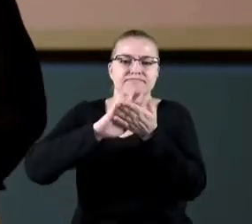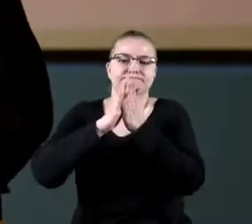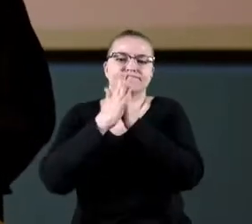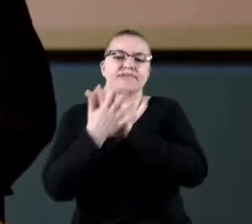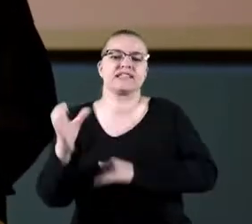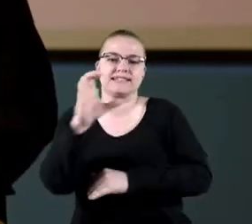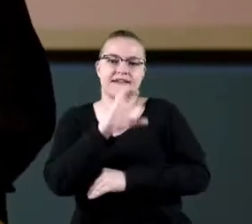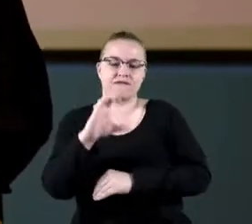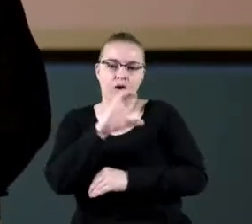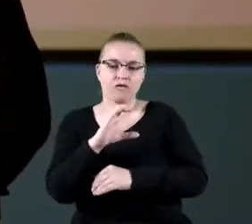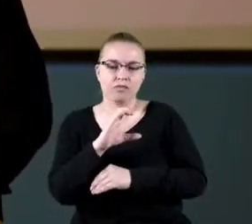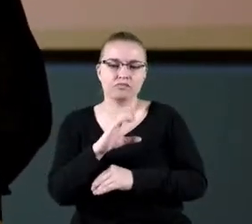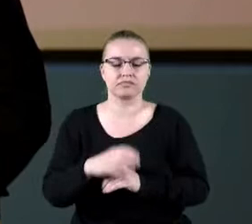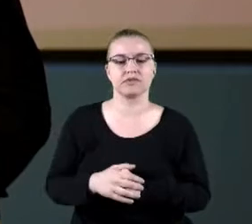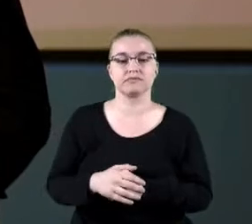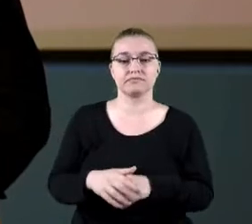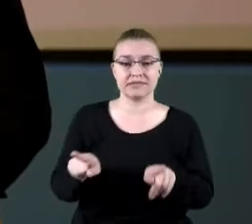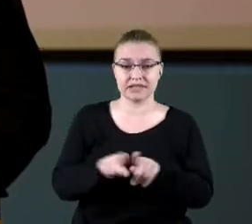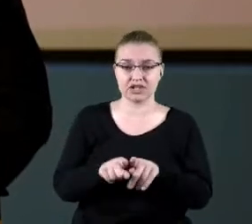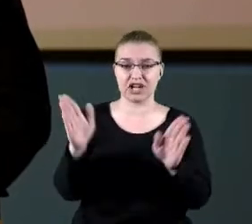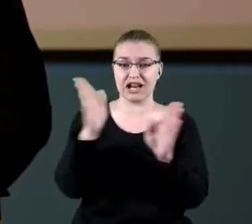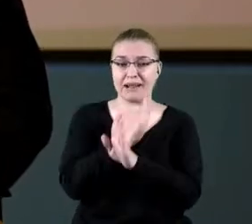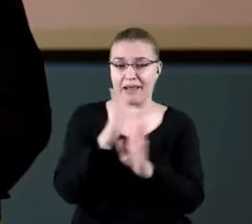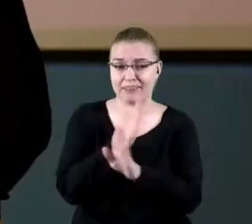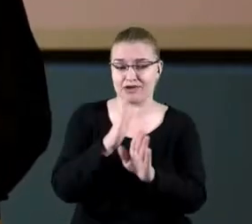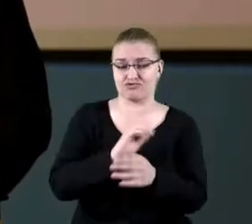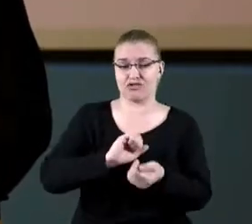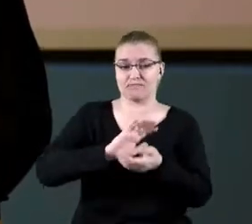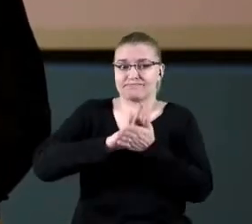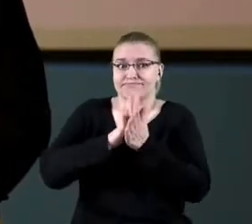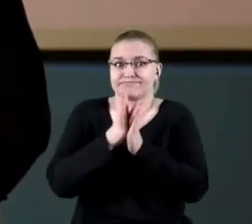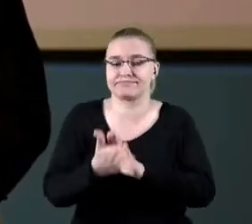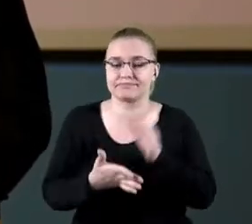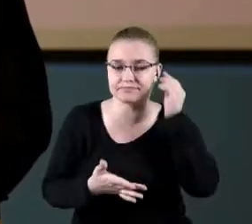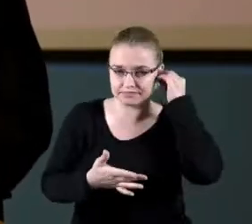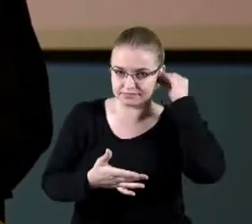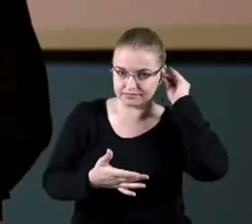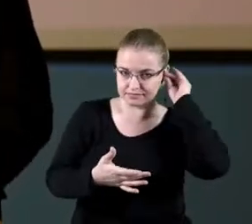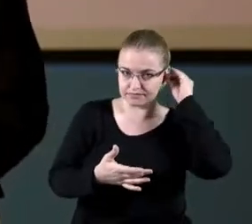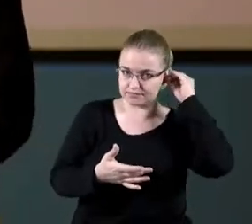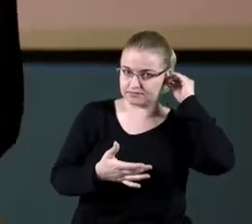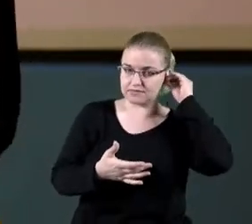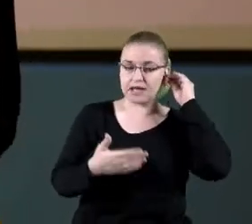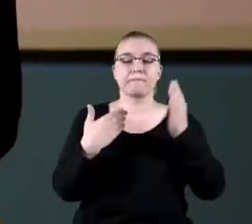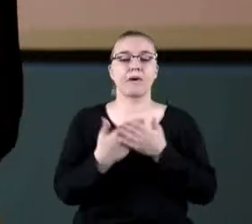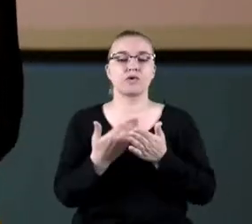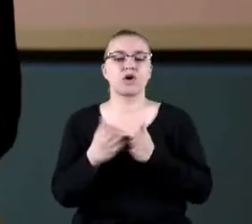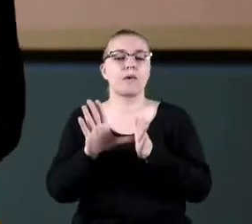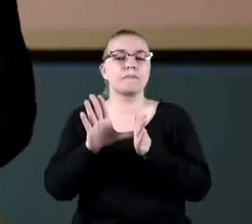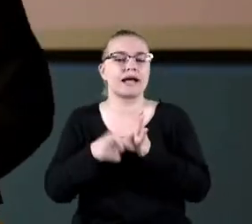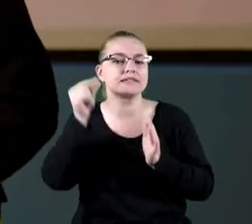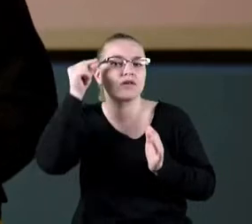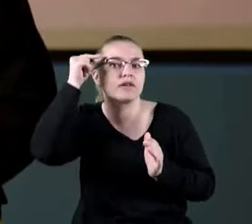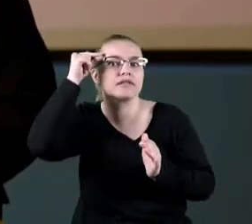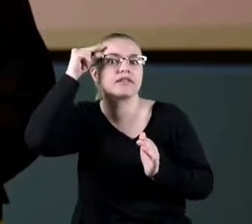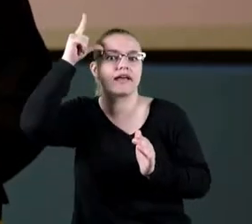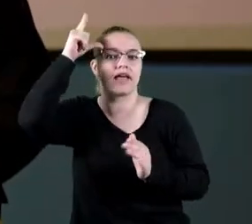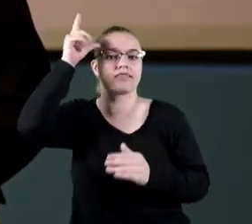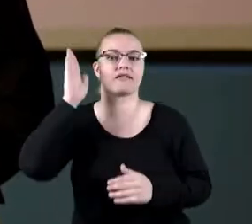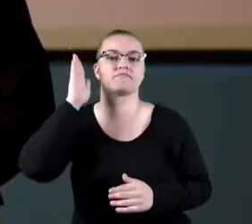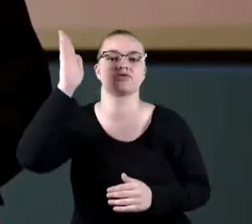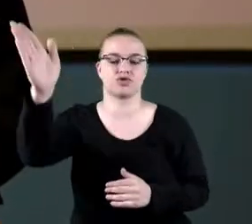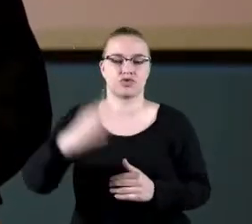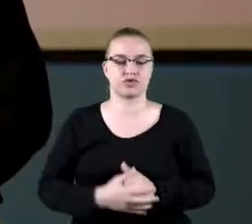low-carbon economy, and smart cities are requiring further efforts. Equity and social justice